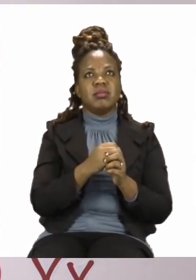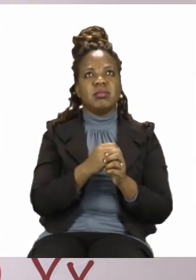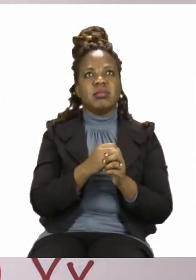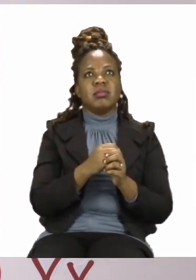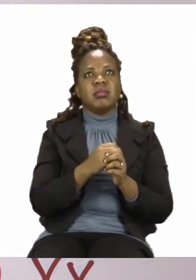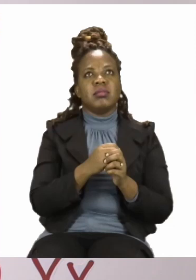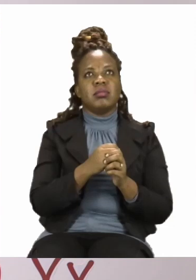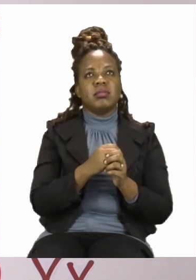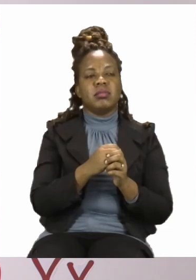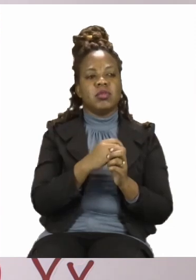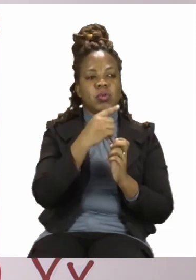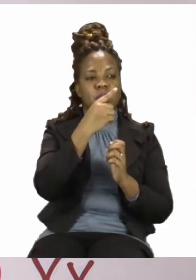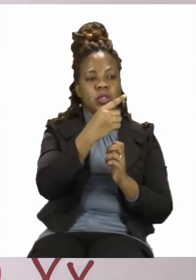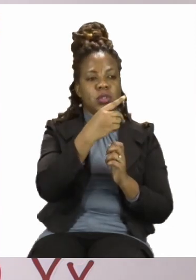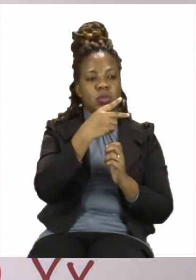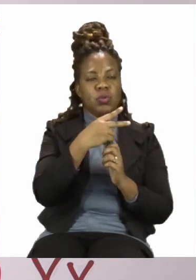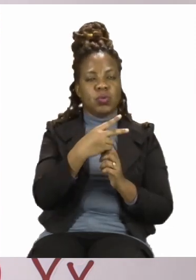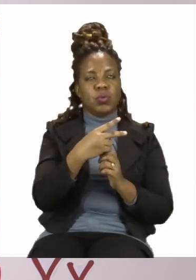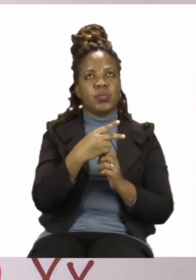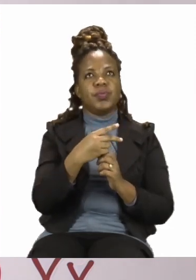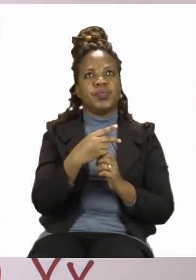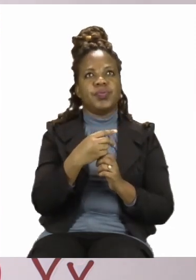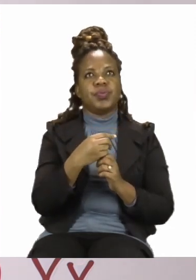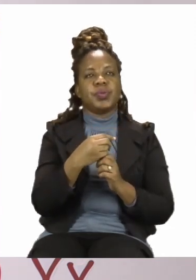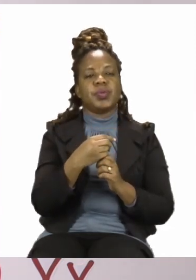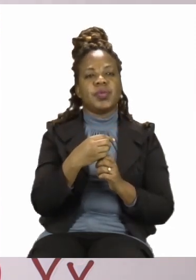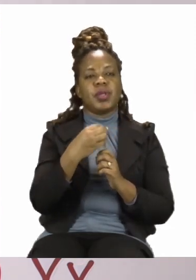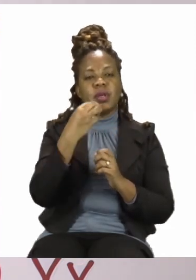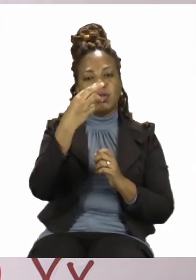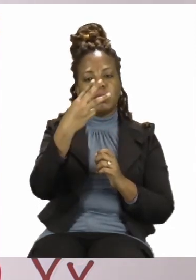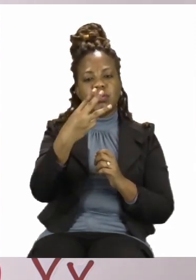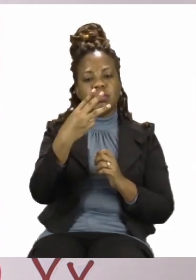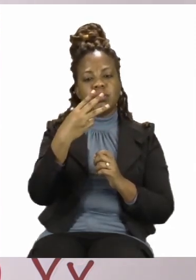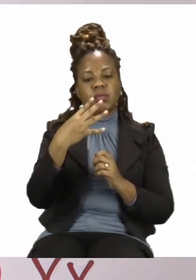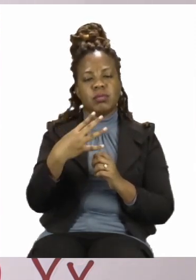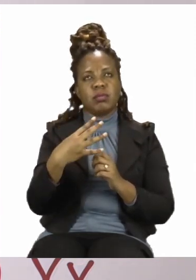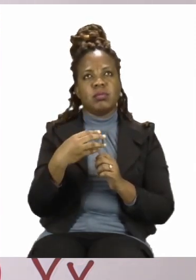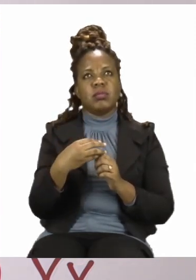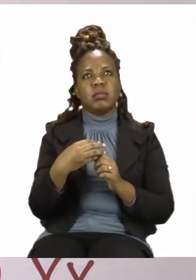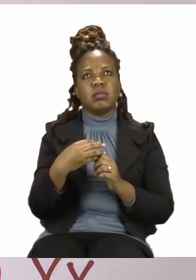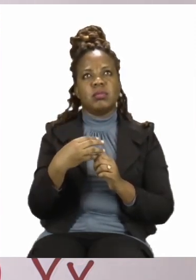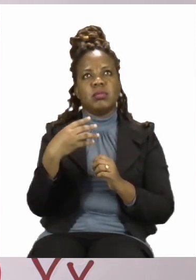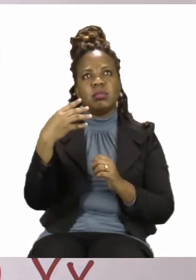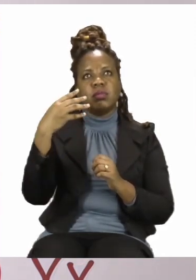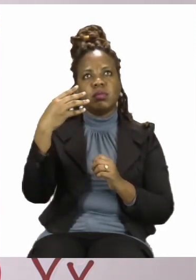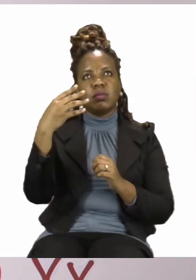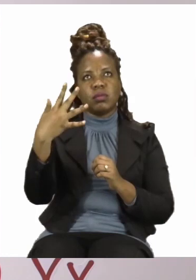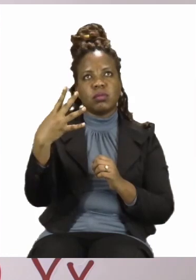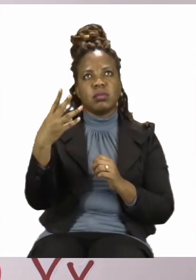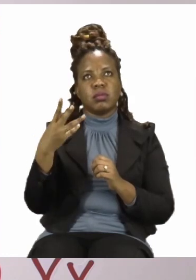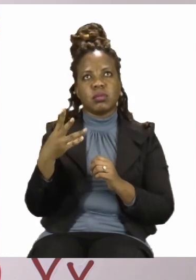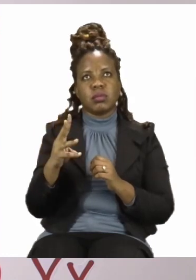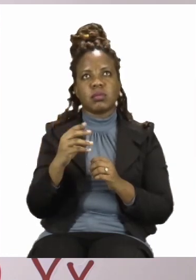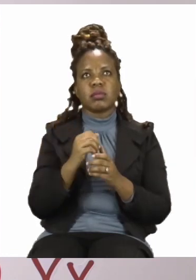2, 3, 4, 5,